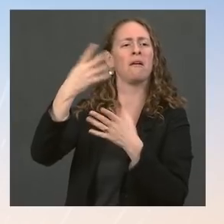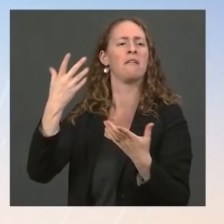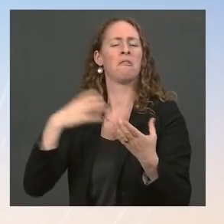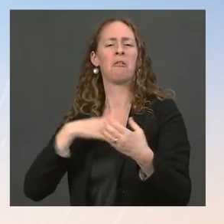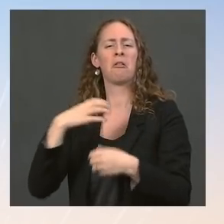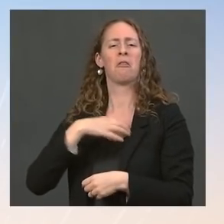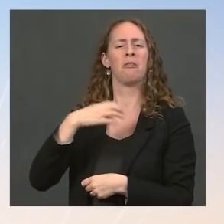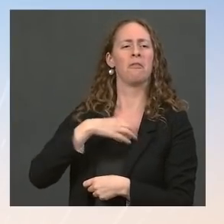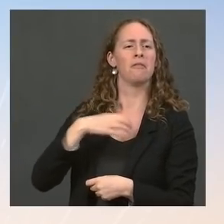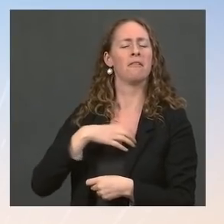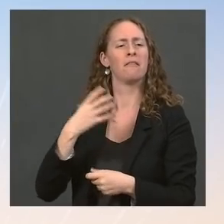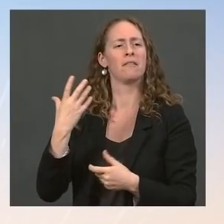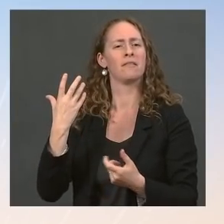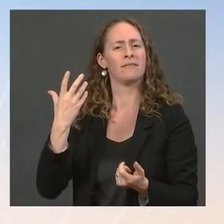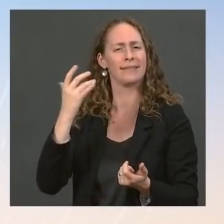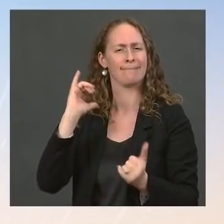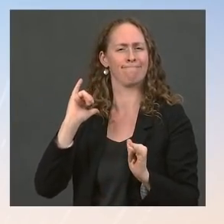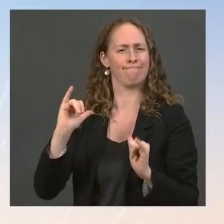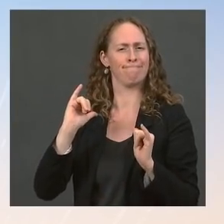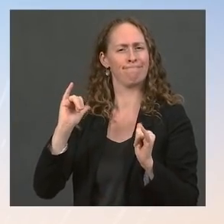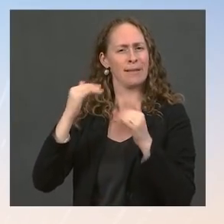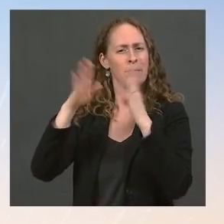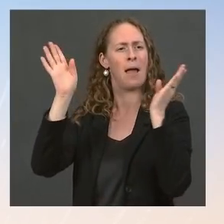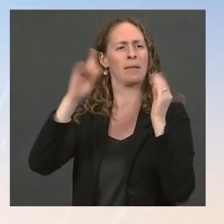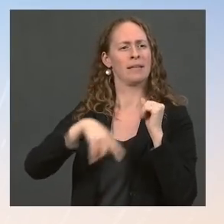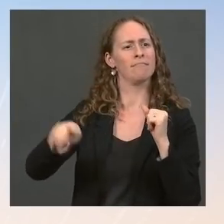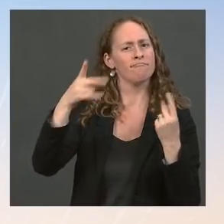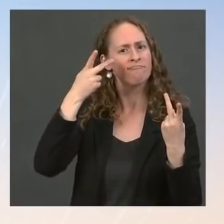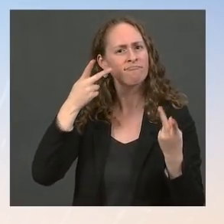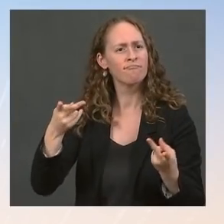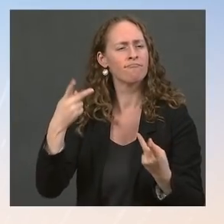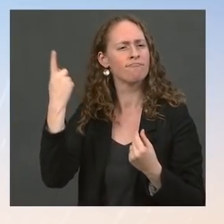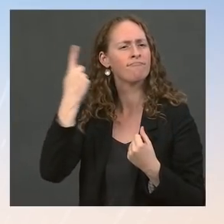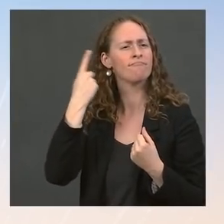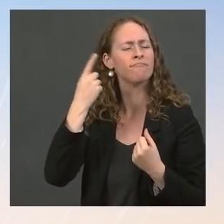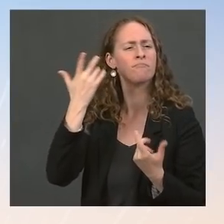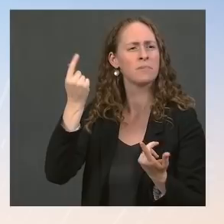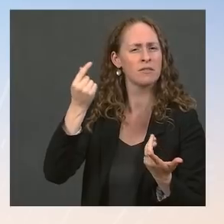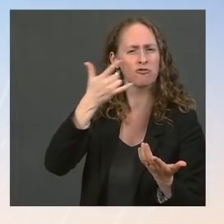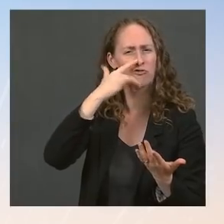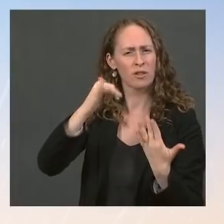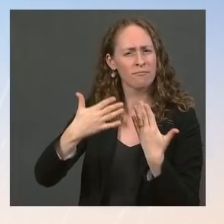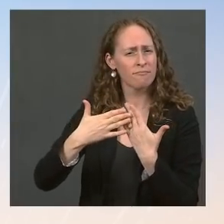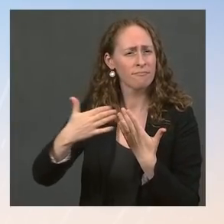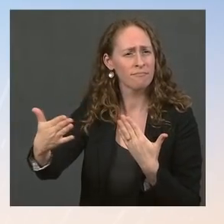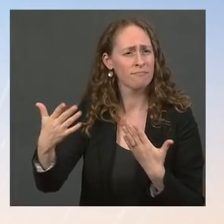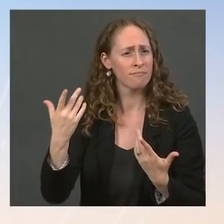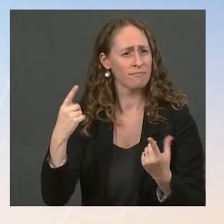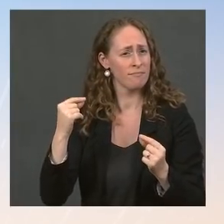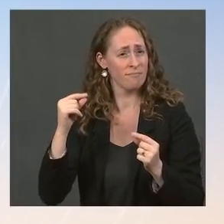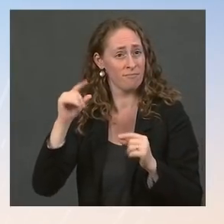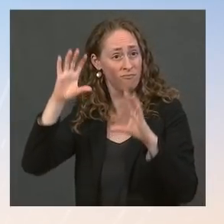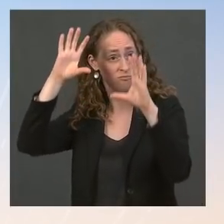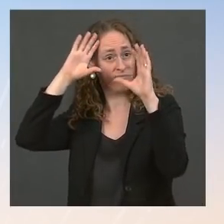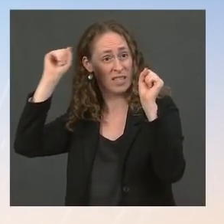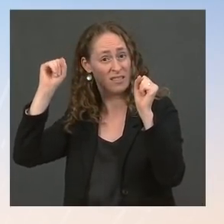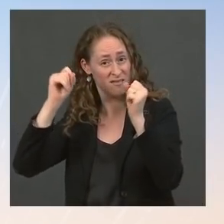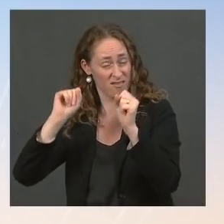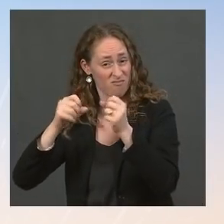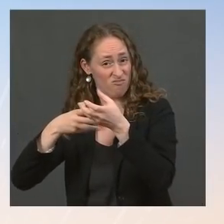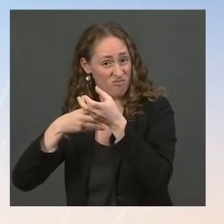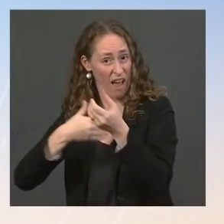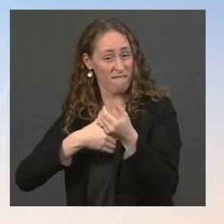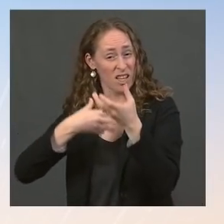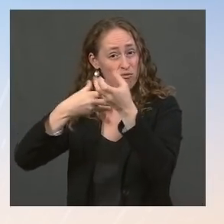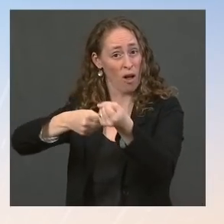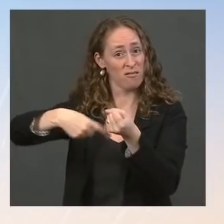being certain from some members about what the end game looks like. What's the president's sense of the state of trust within the party right now? I think